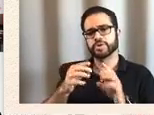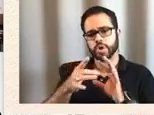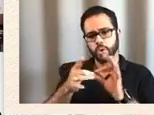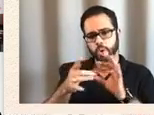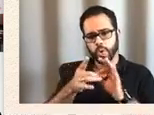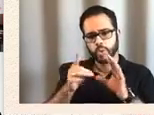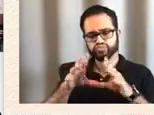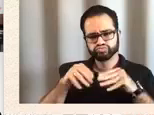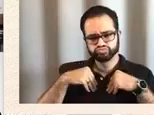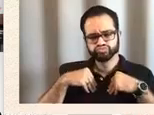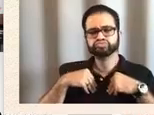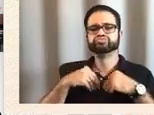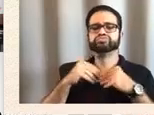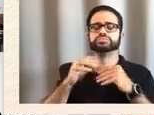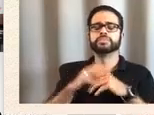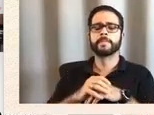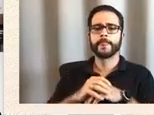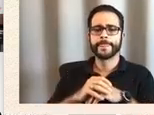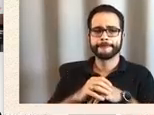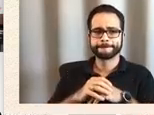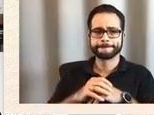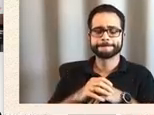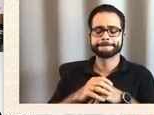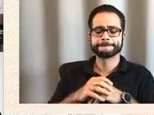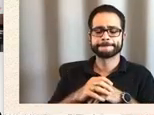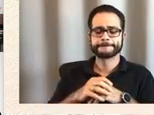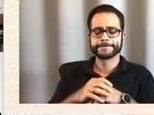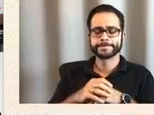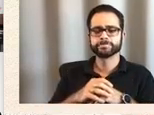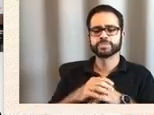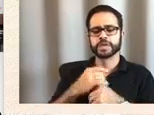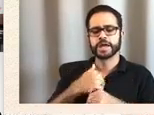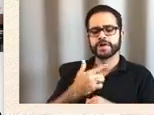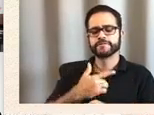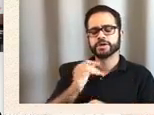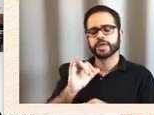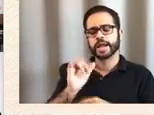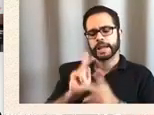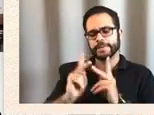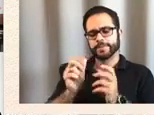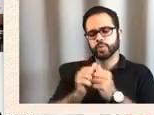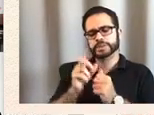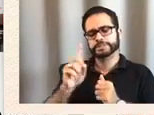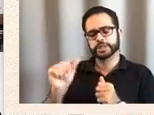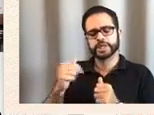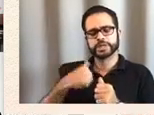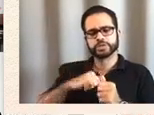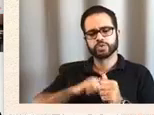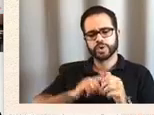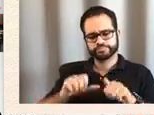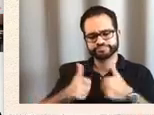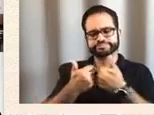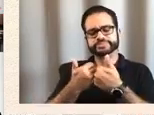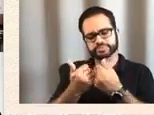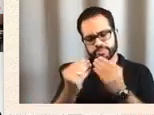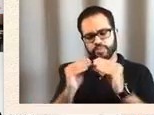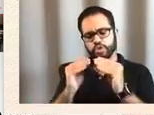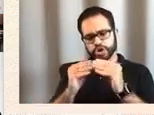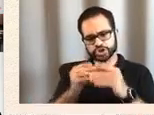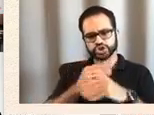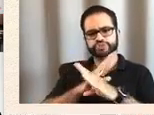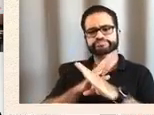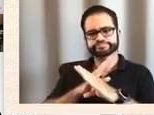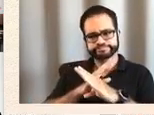story. I feel that as individuals with disabilities, we face additional obstacles